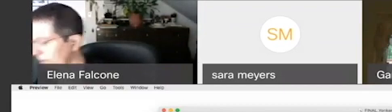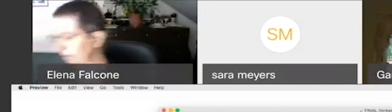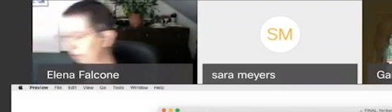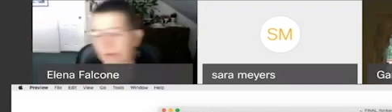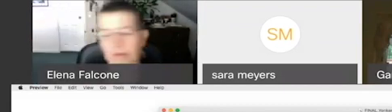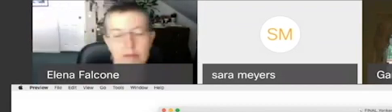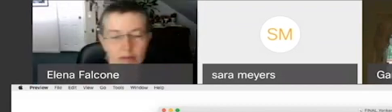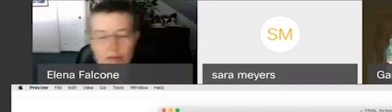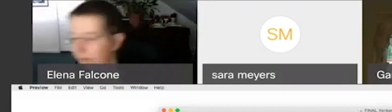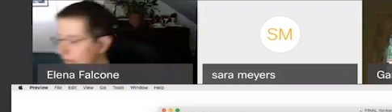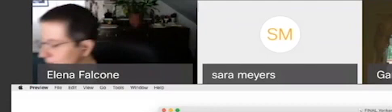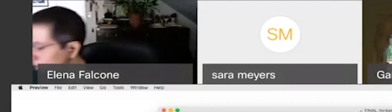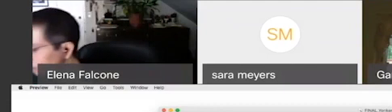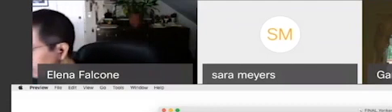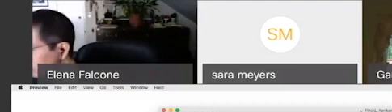transfers